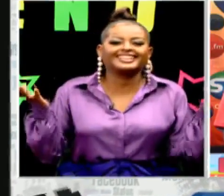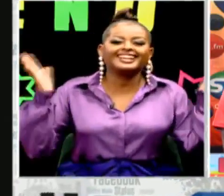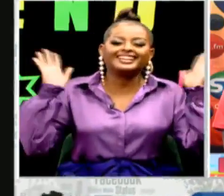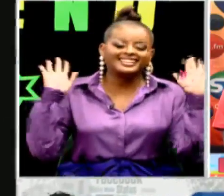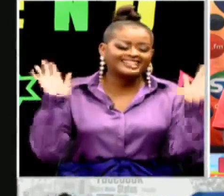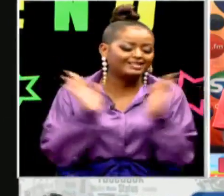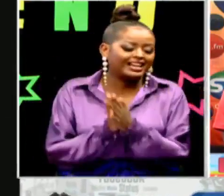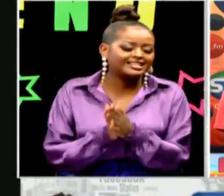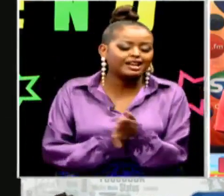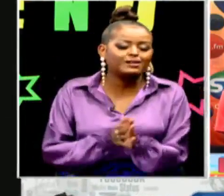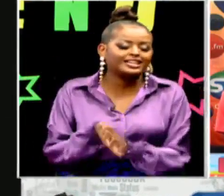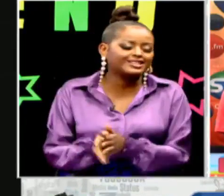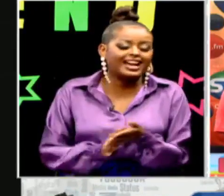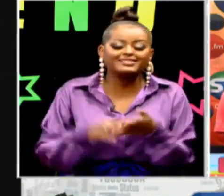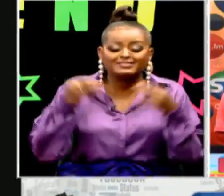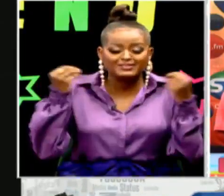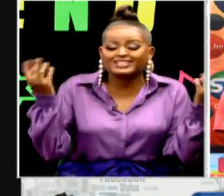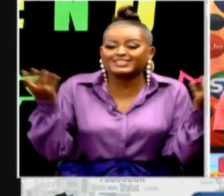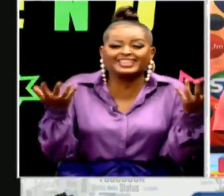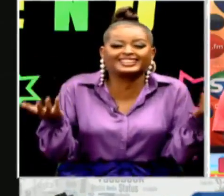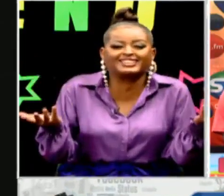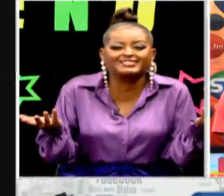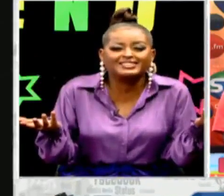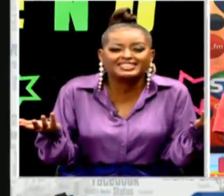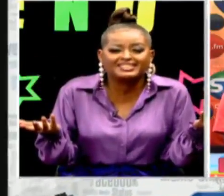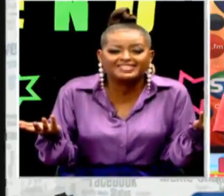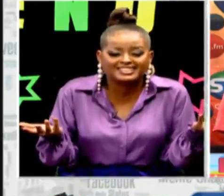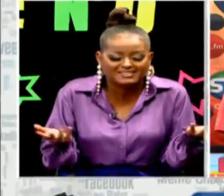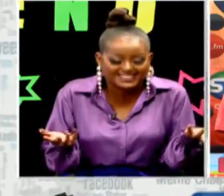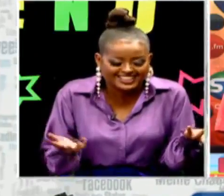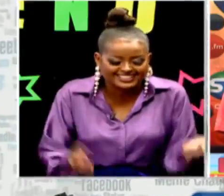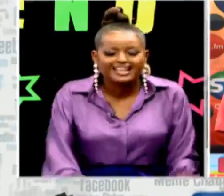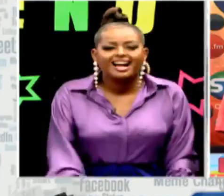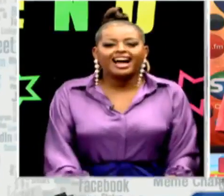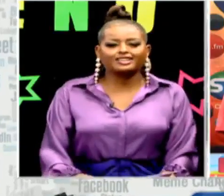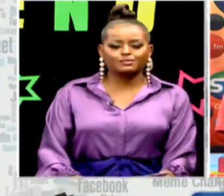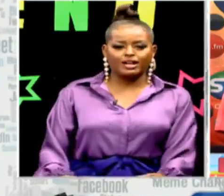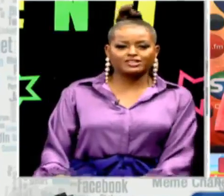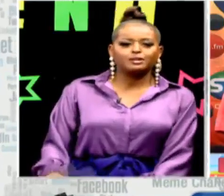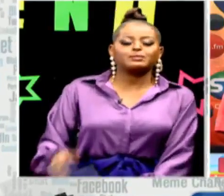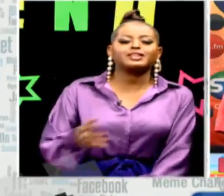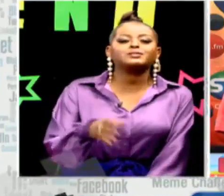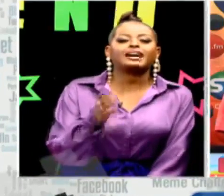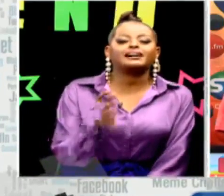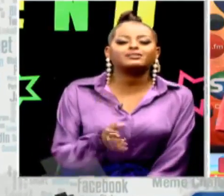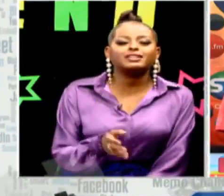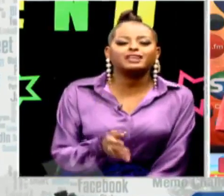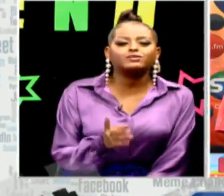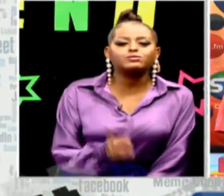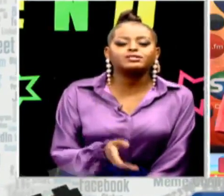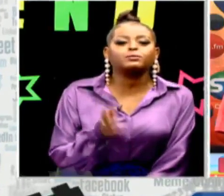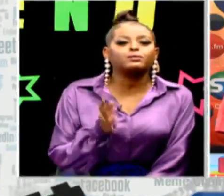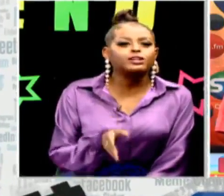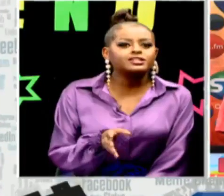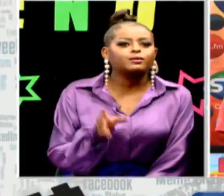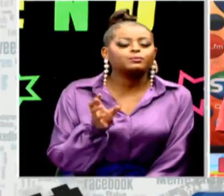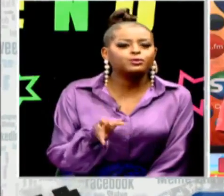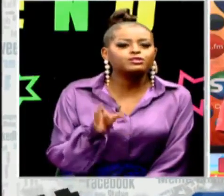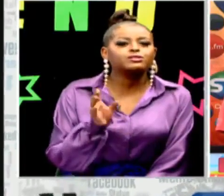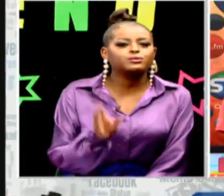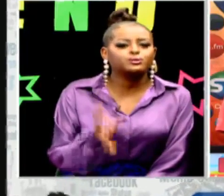blessing. Sawa. So I don't even know what I wanted to say. I keep Quatch. But anyway, at the Trend Live on Twitter,